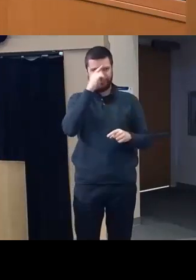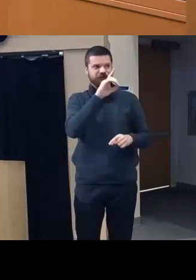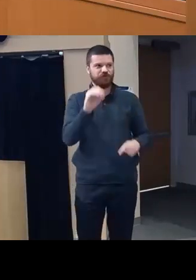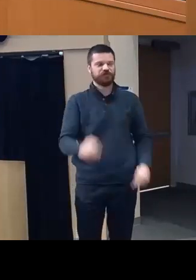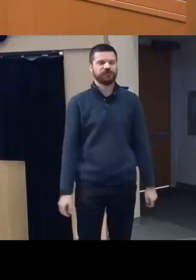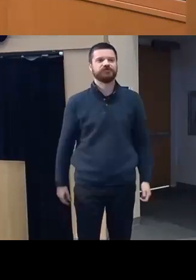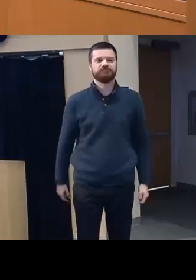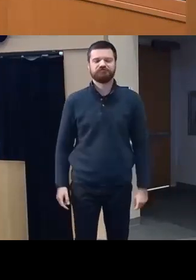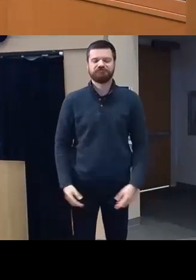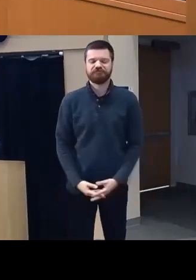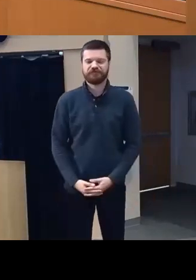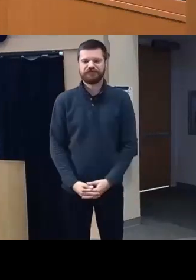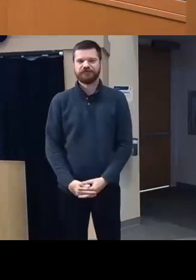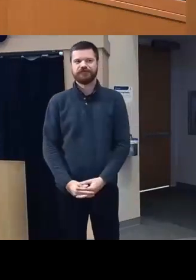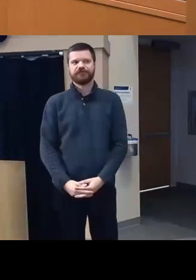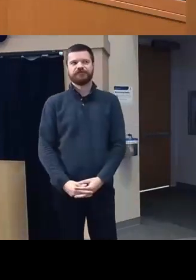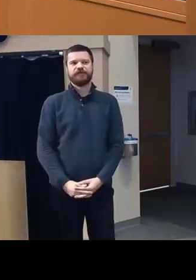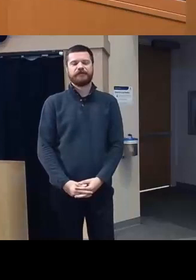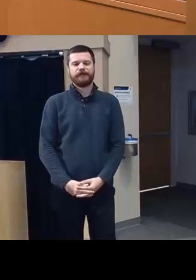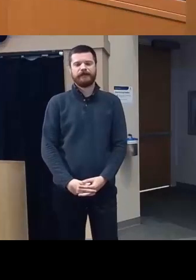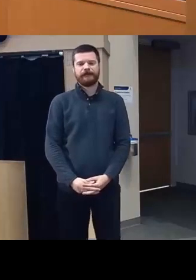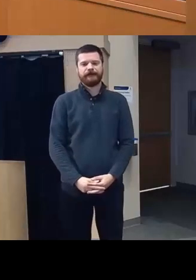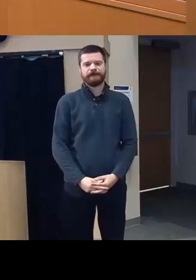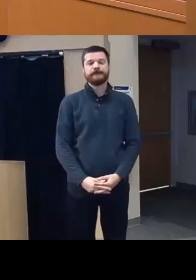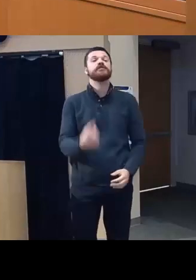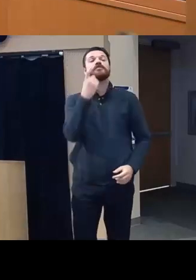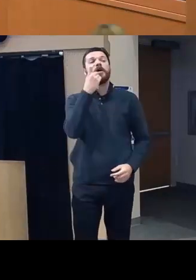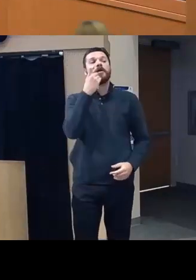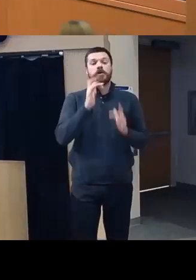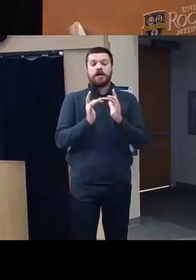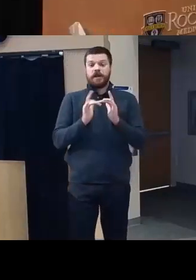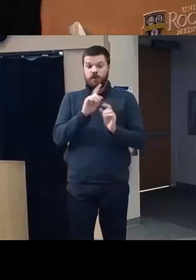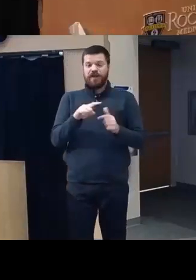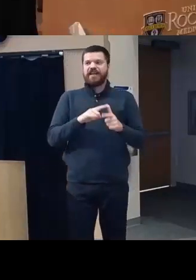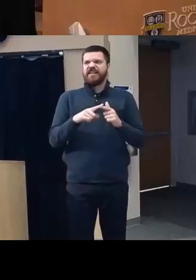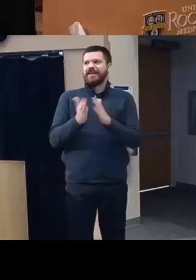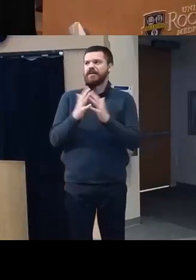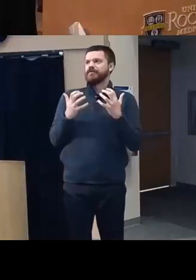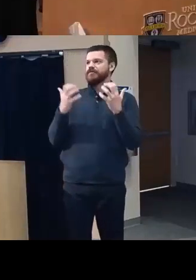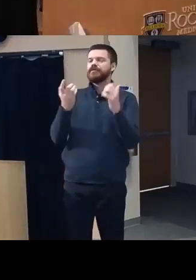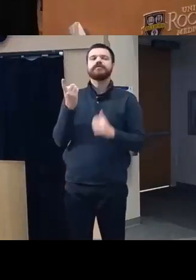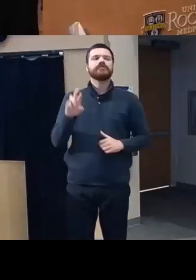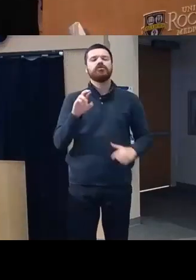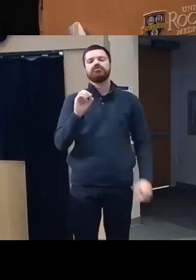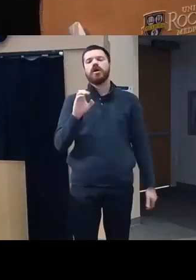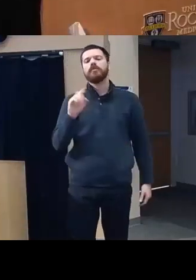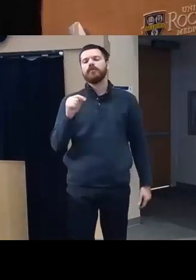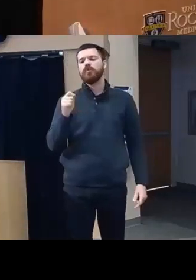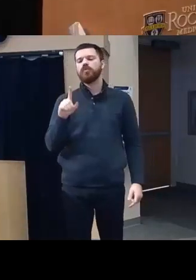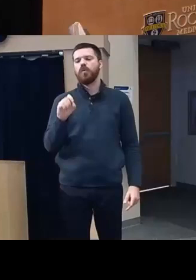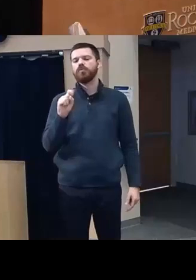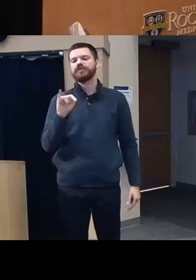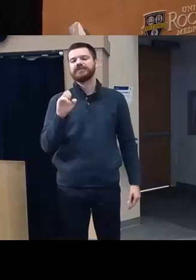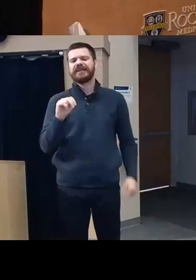We have one more question online, and then we'll ask our audience live. Dr. Robert Goldstein asks, how has this